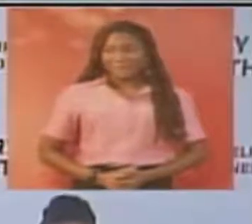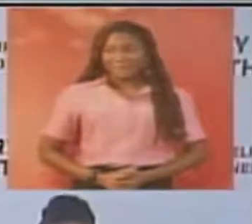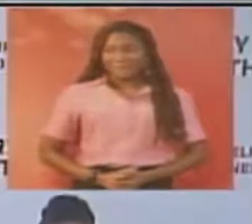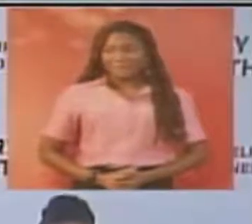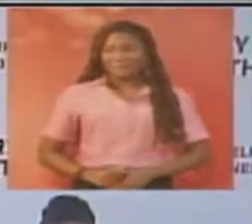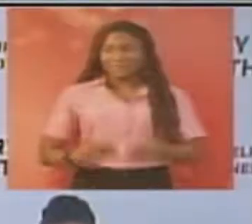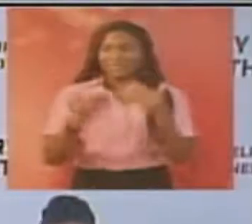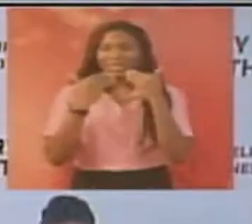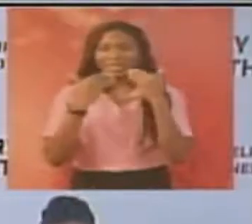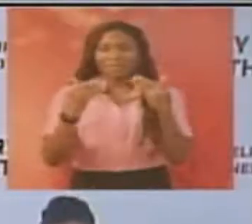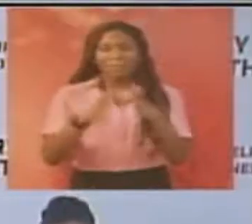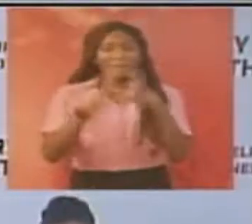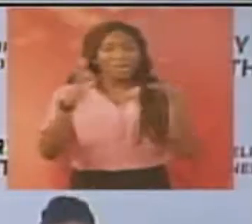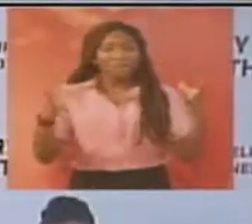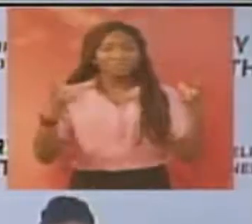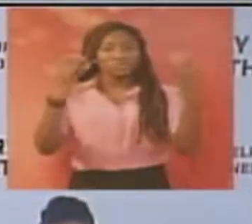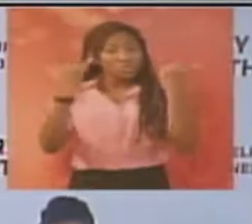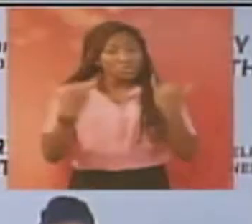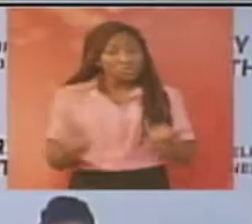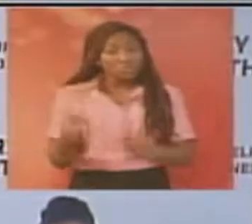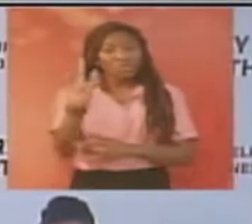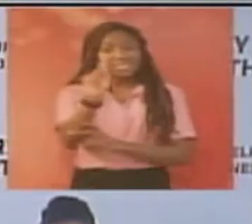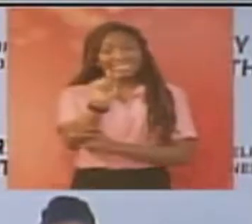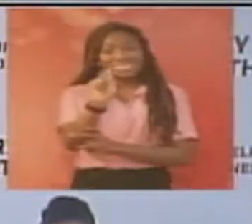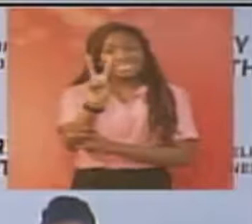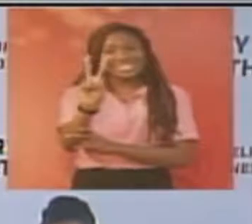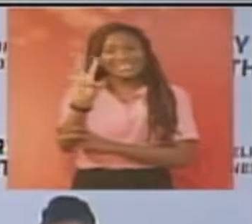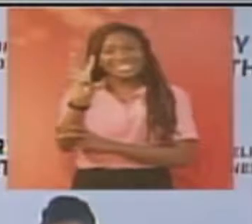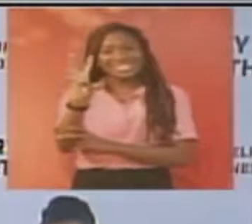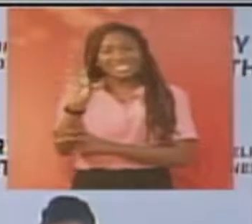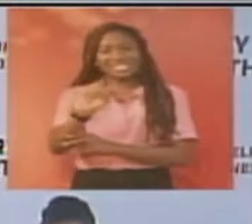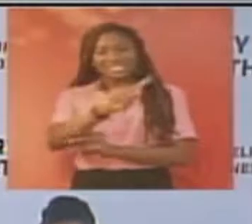Thank you very much. We now go to TV6.